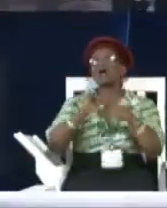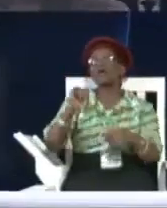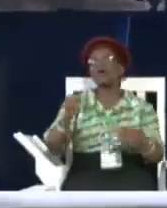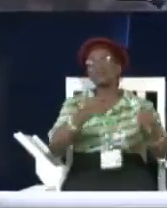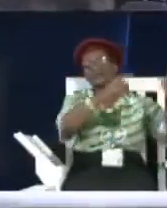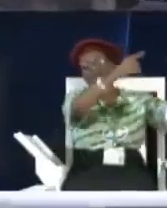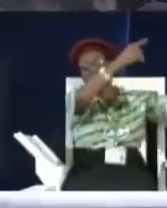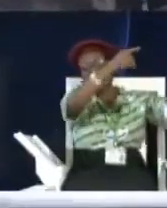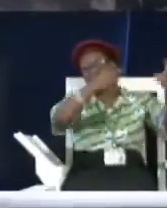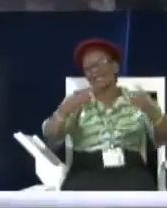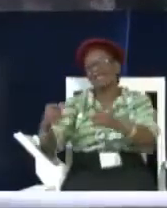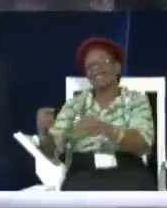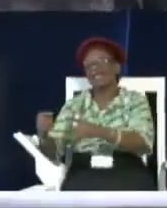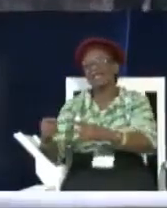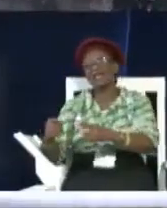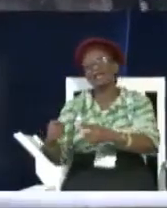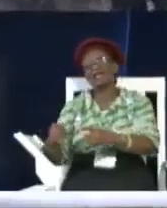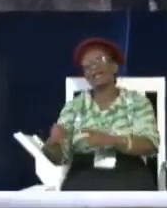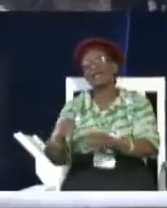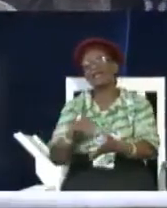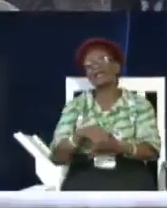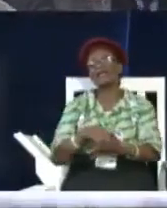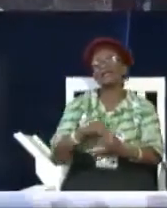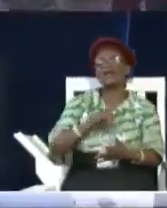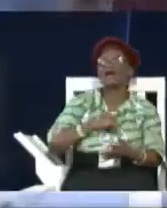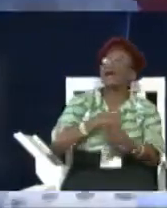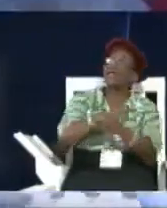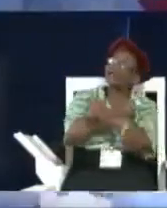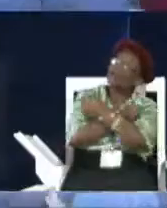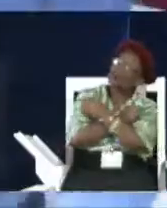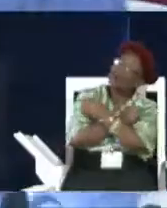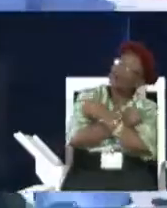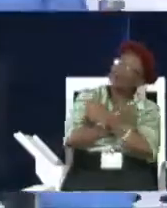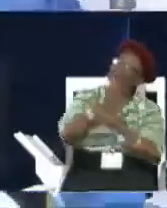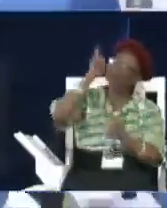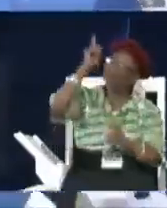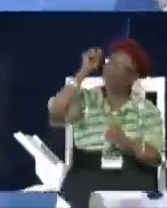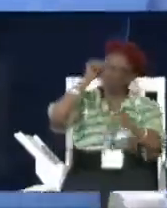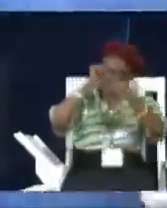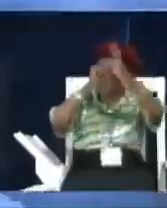I love you, Daddy. There's no one like you, Lord.